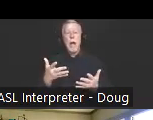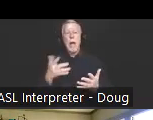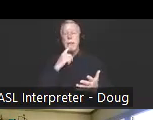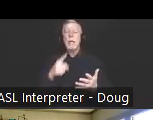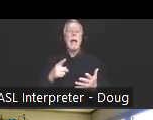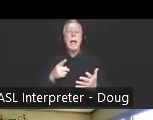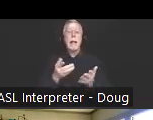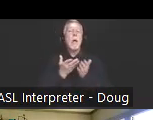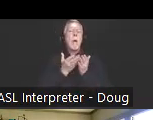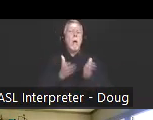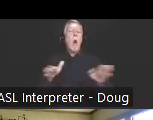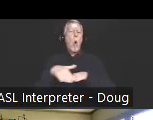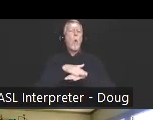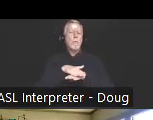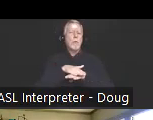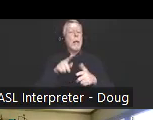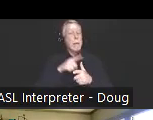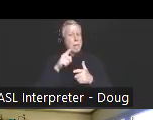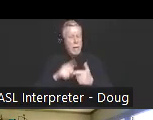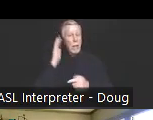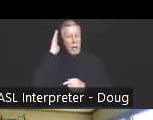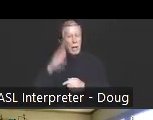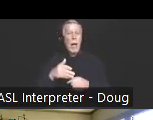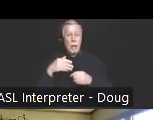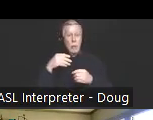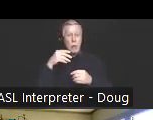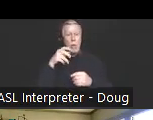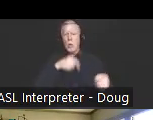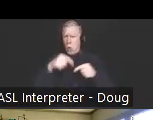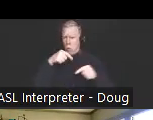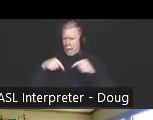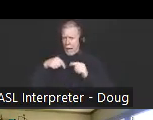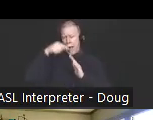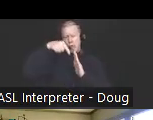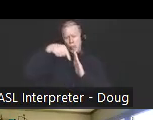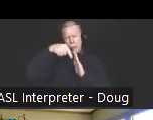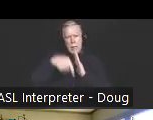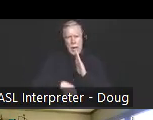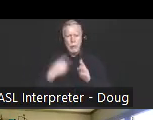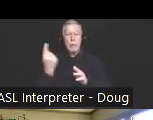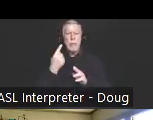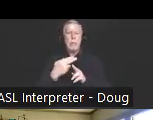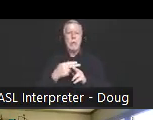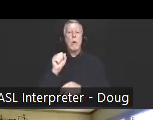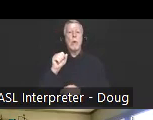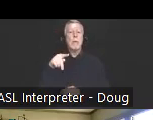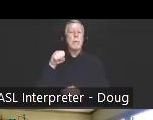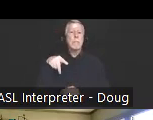then I'll go back and I want to specifically drill down into something called the spectrum of community